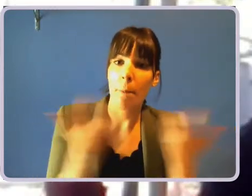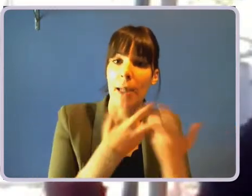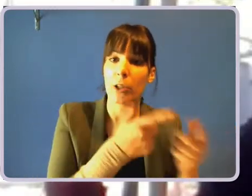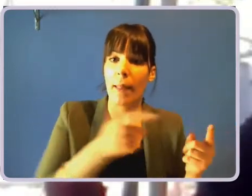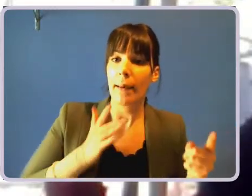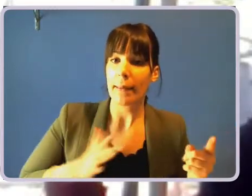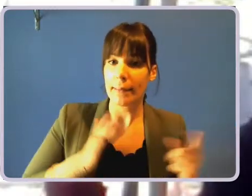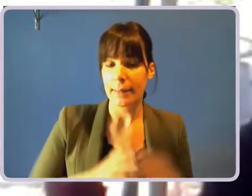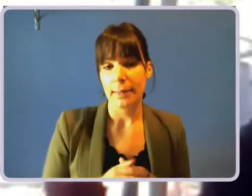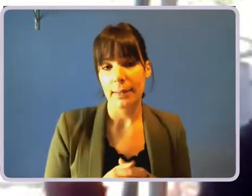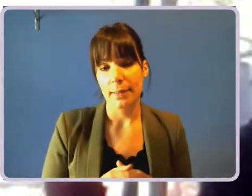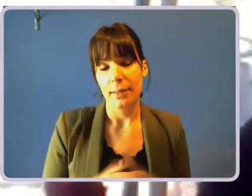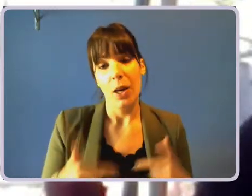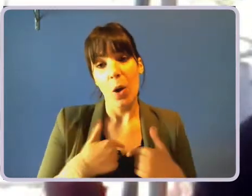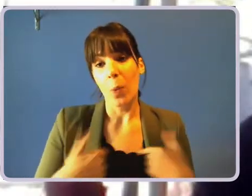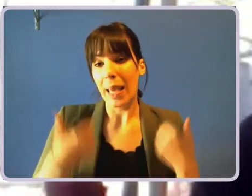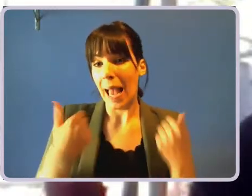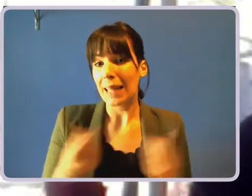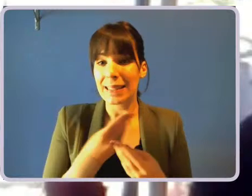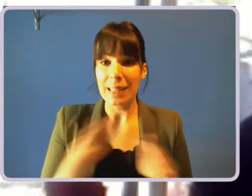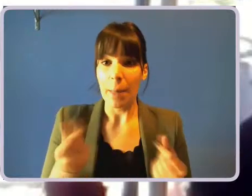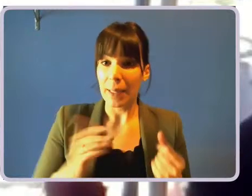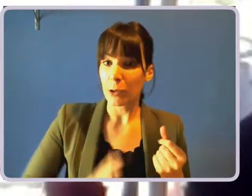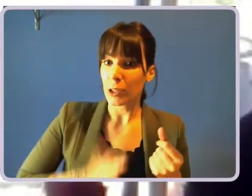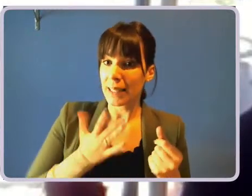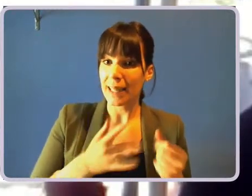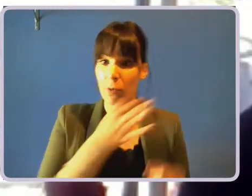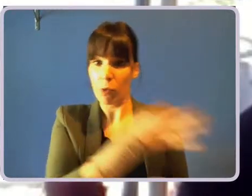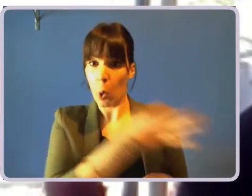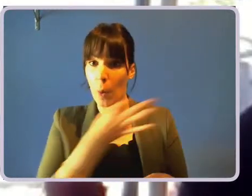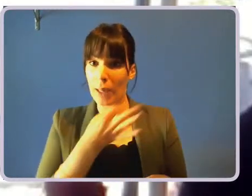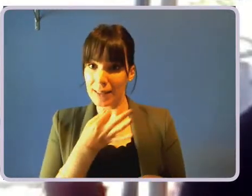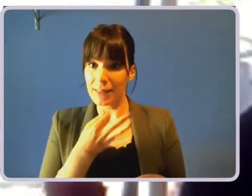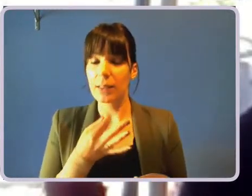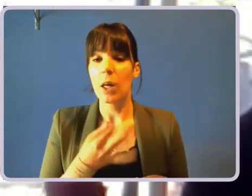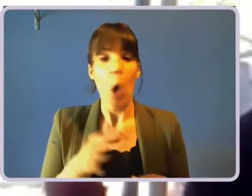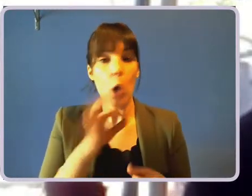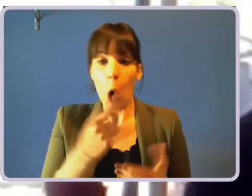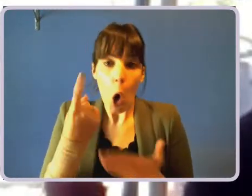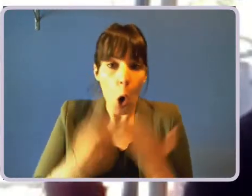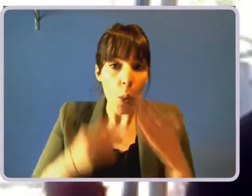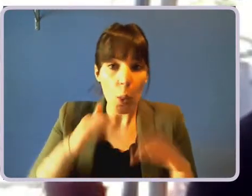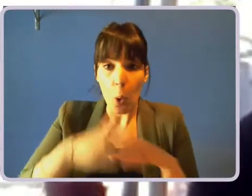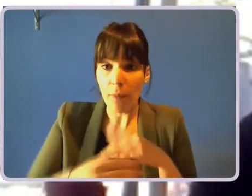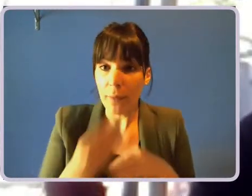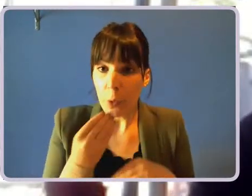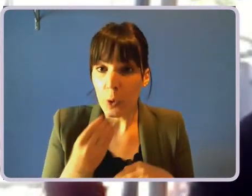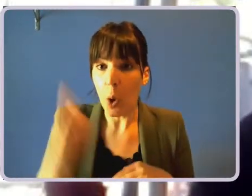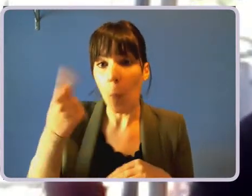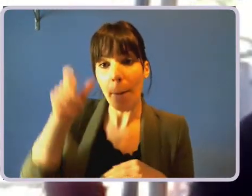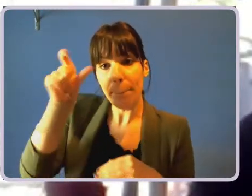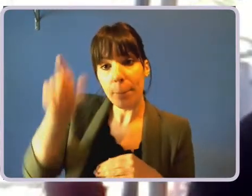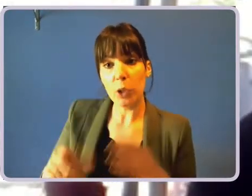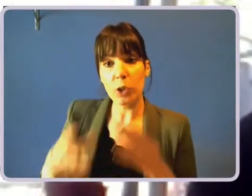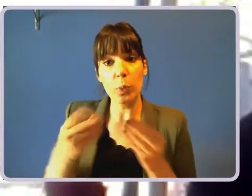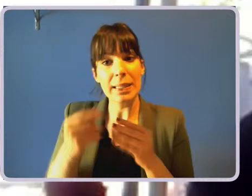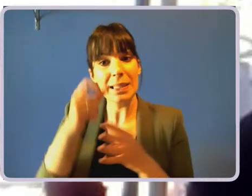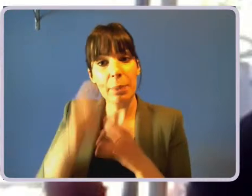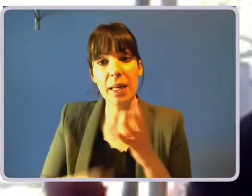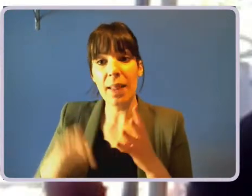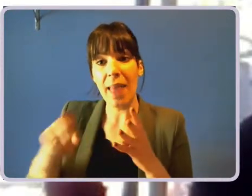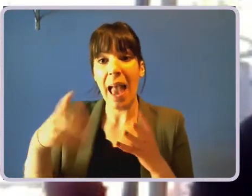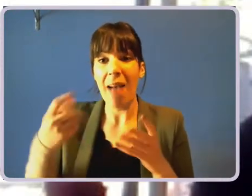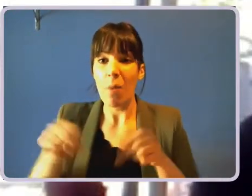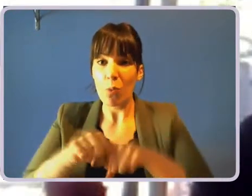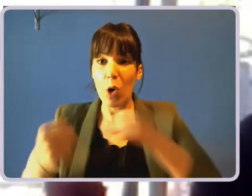requests. So it wasn't just about food. It was, we had one person who with disability who had broken their arm and they couldn't brush their